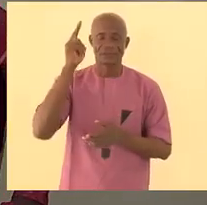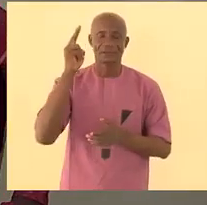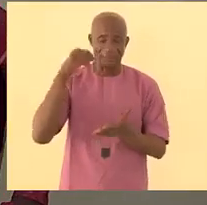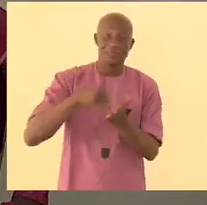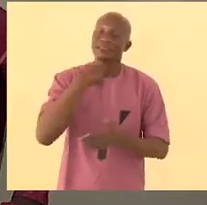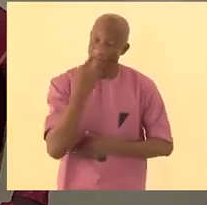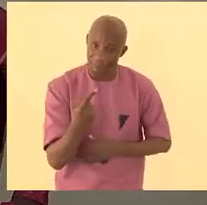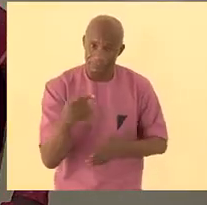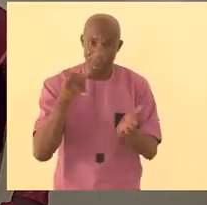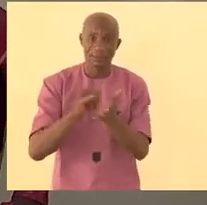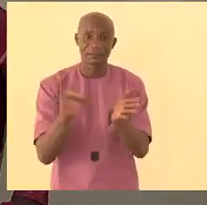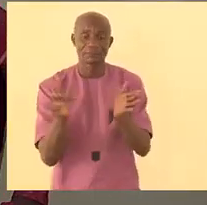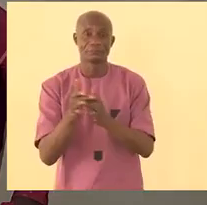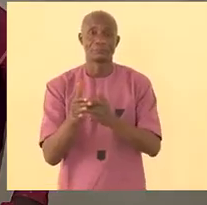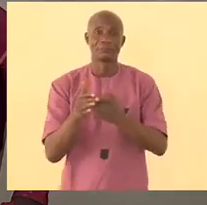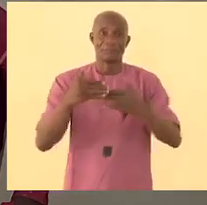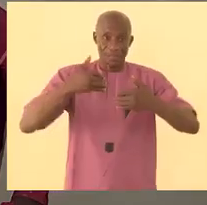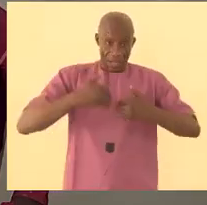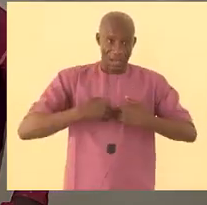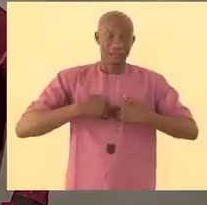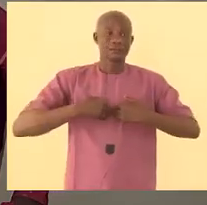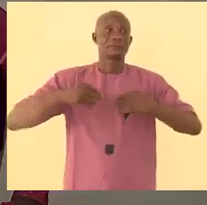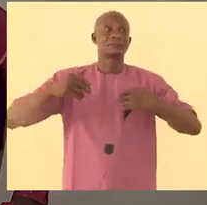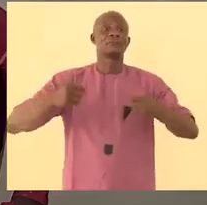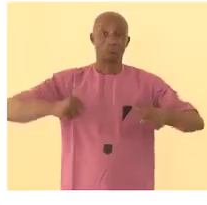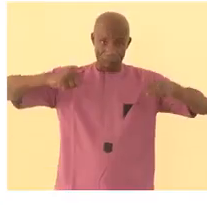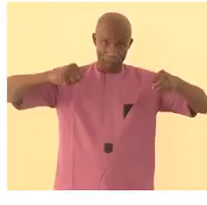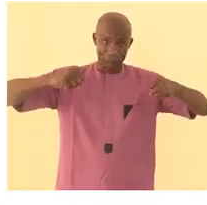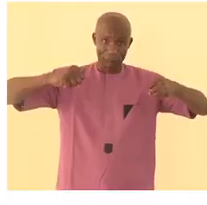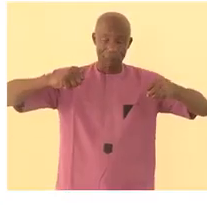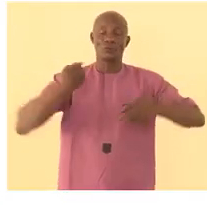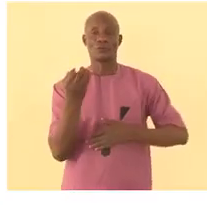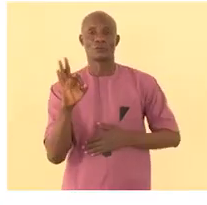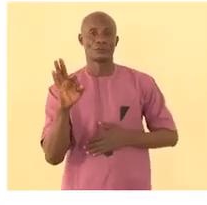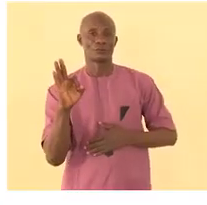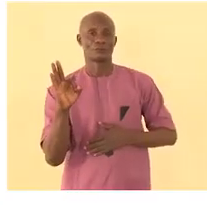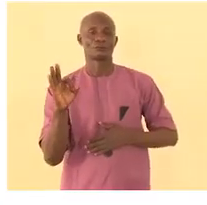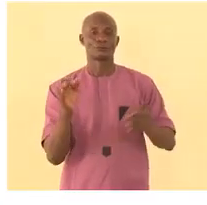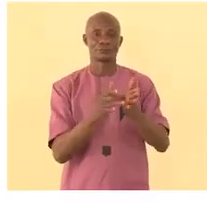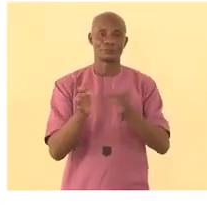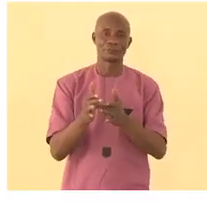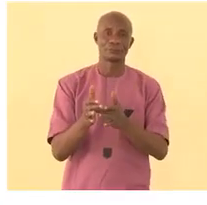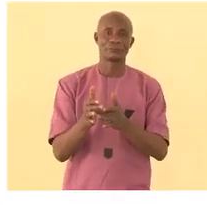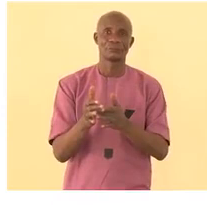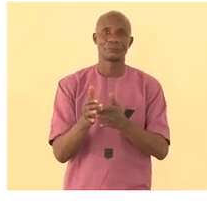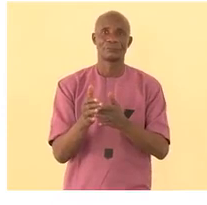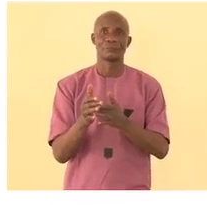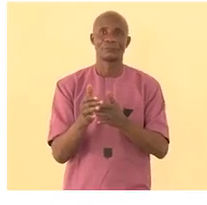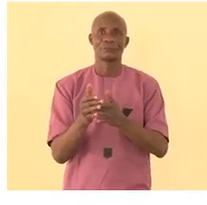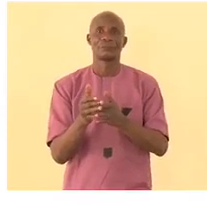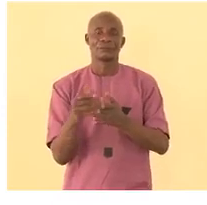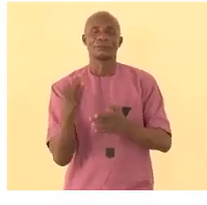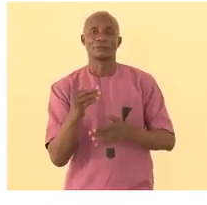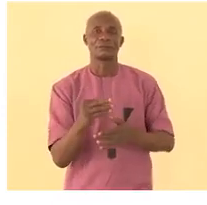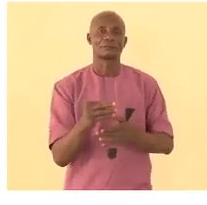It says that Jesus has titles. The titles of Jesus. The